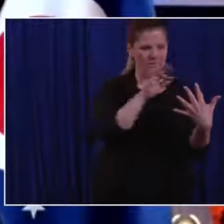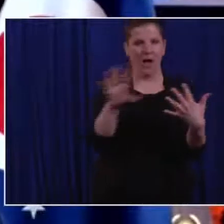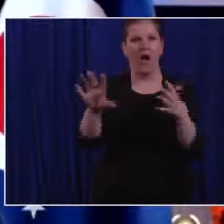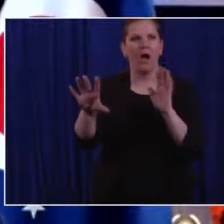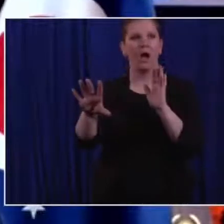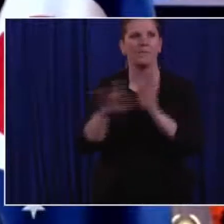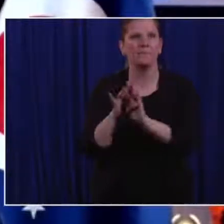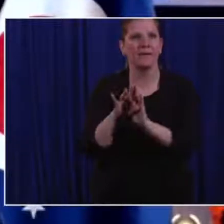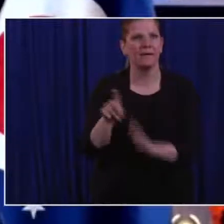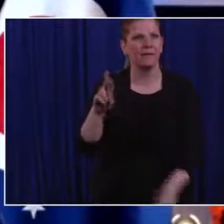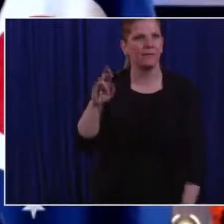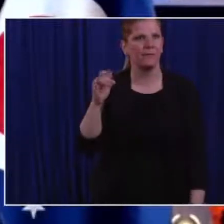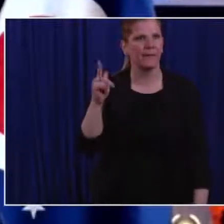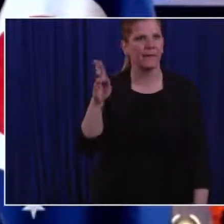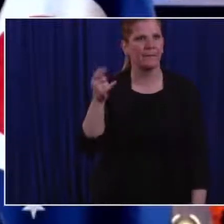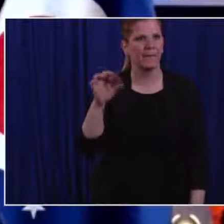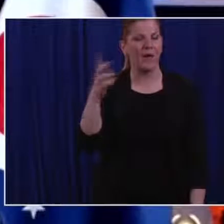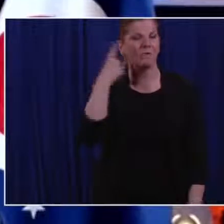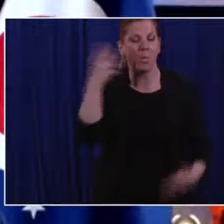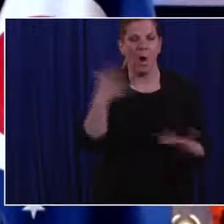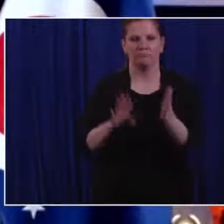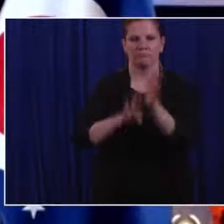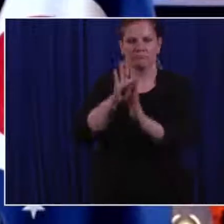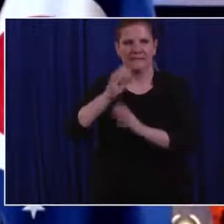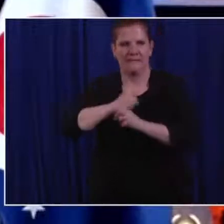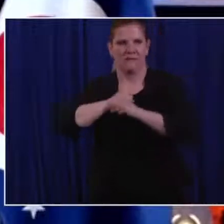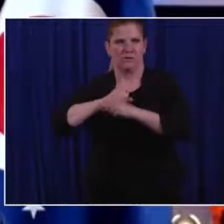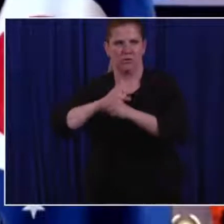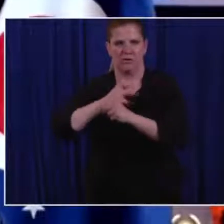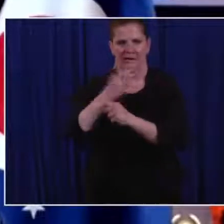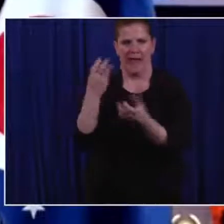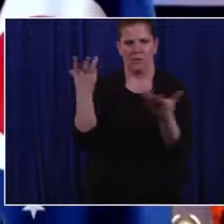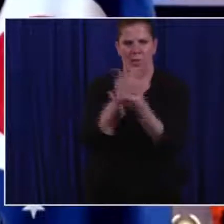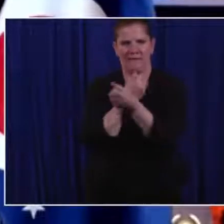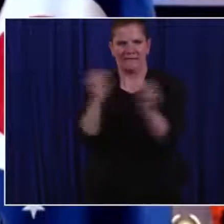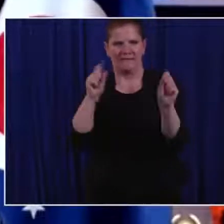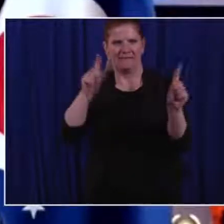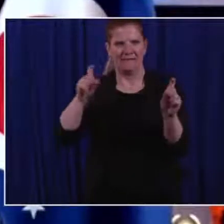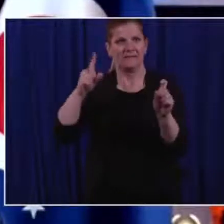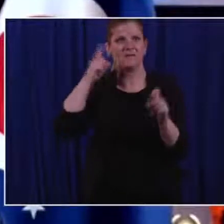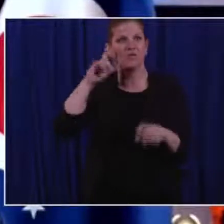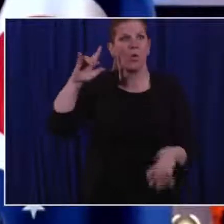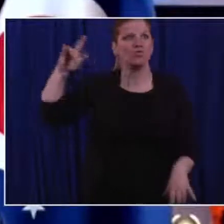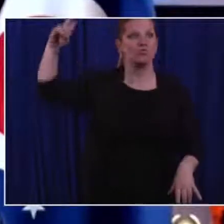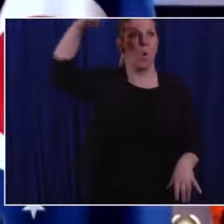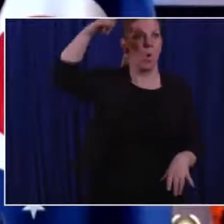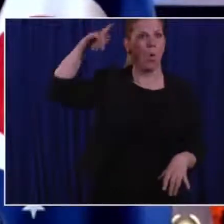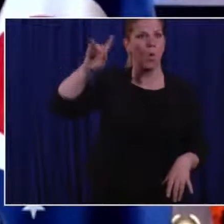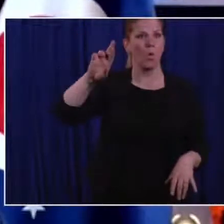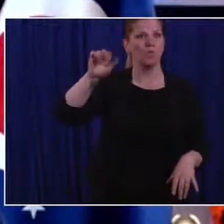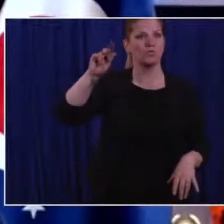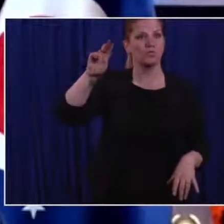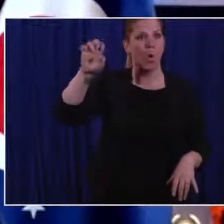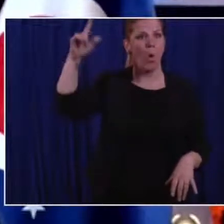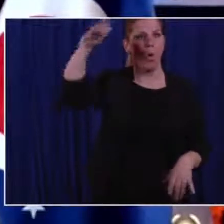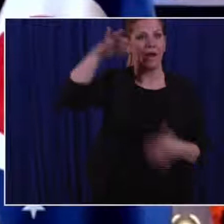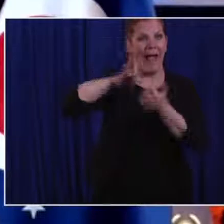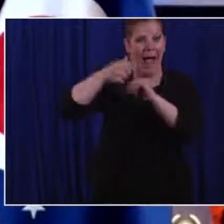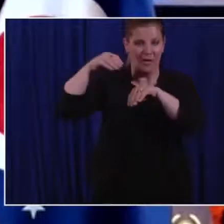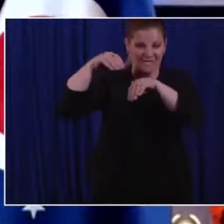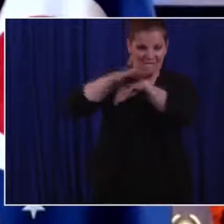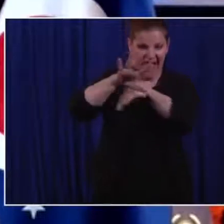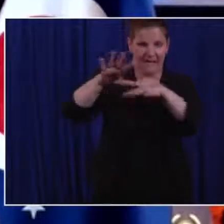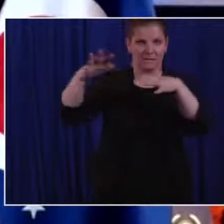detect and mitigate personal safety risks posed by drones in our airspace. The effort is part of the FAA's Airport